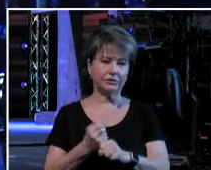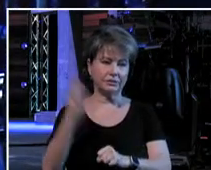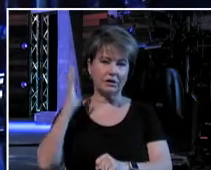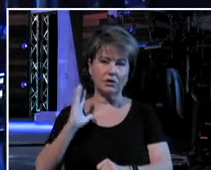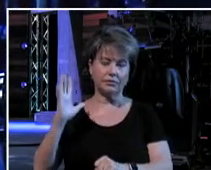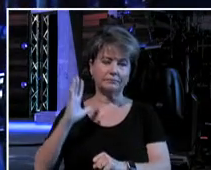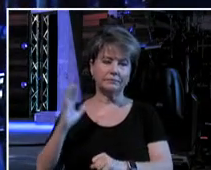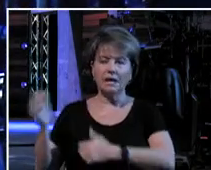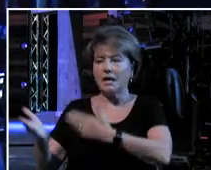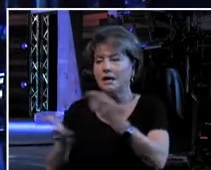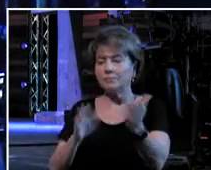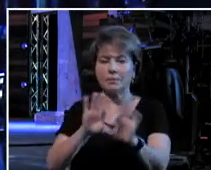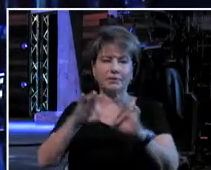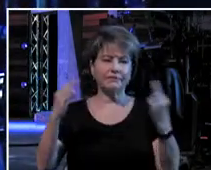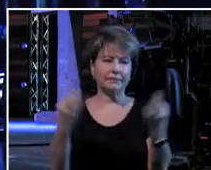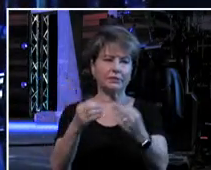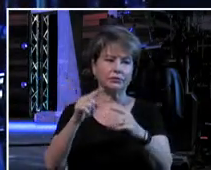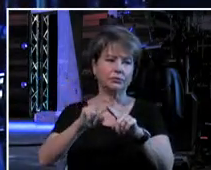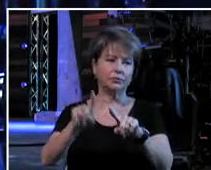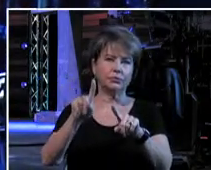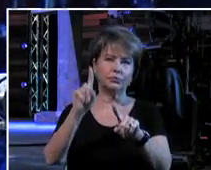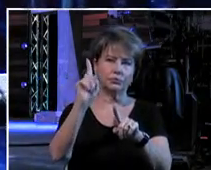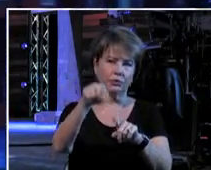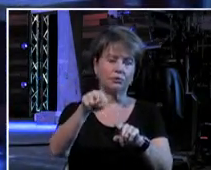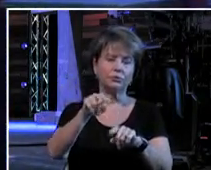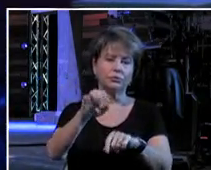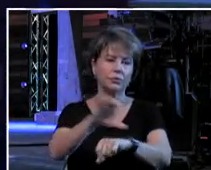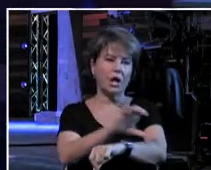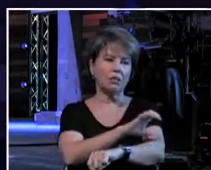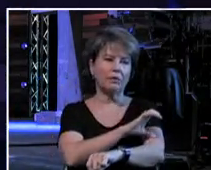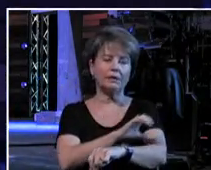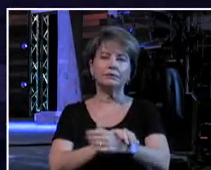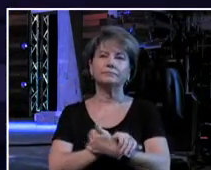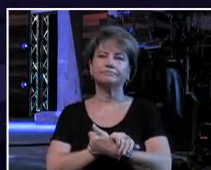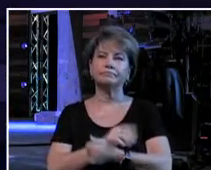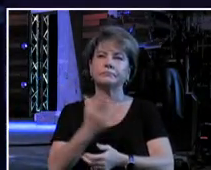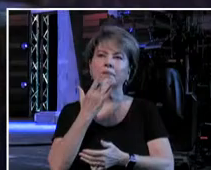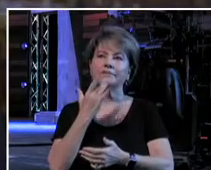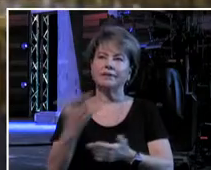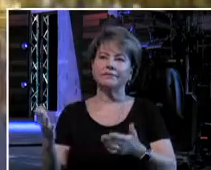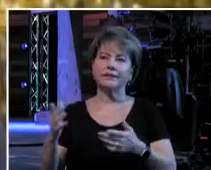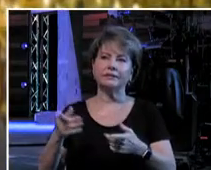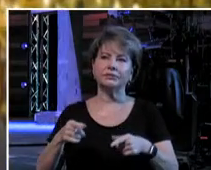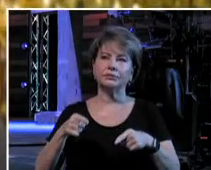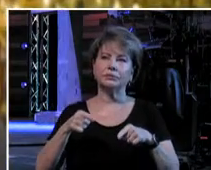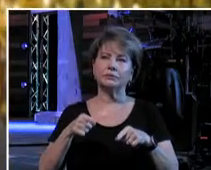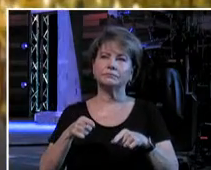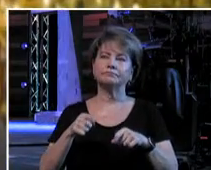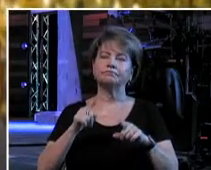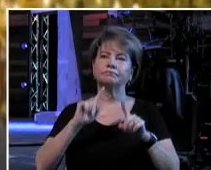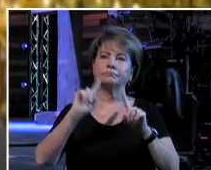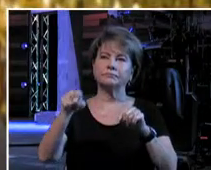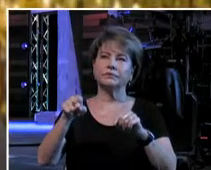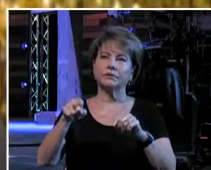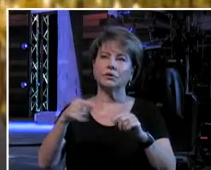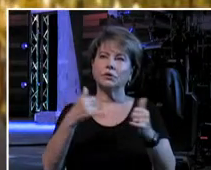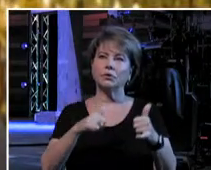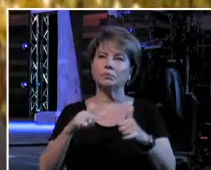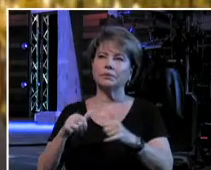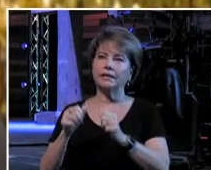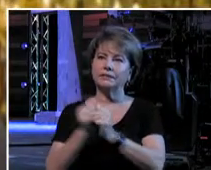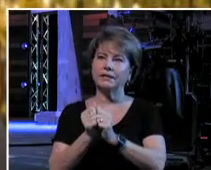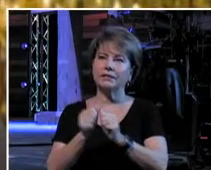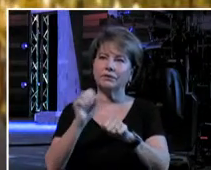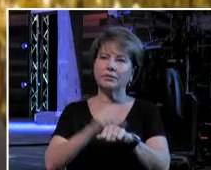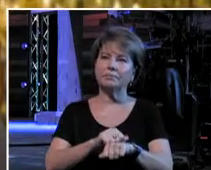took my family out to Colorado. We went skiing. And one of my favorite things to do at the time, my sons were, you know, in third and